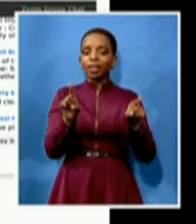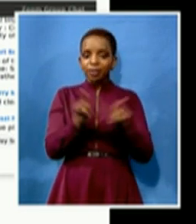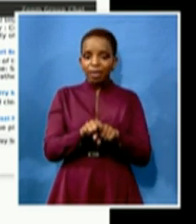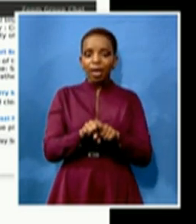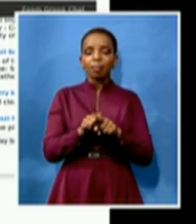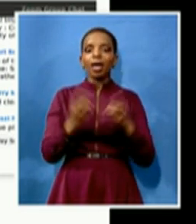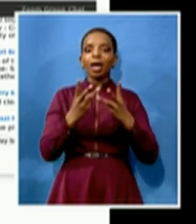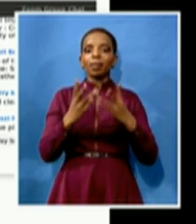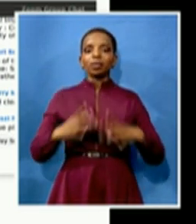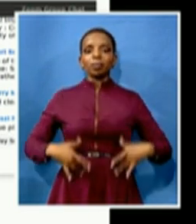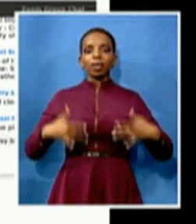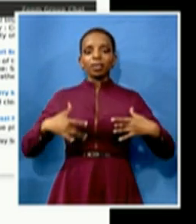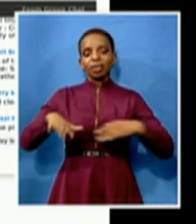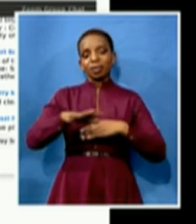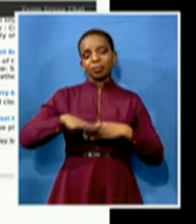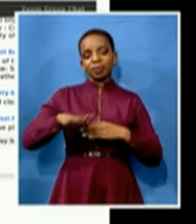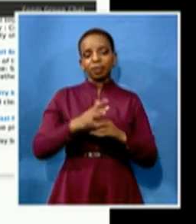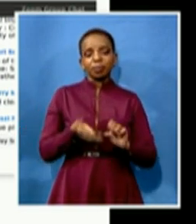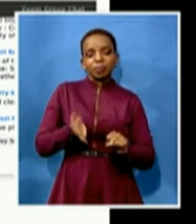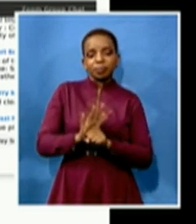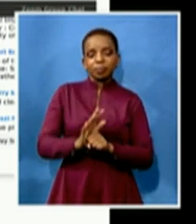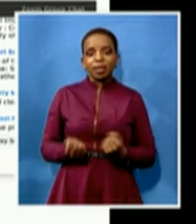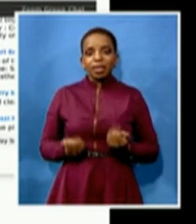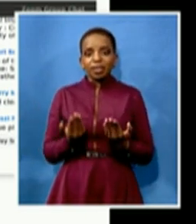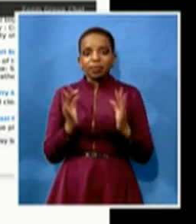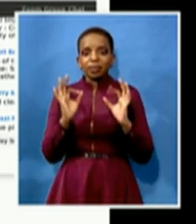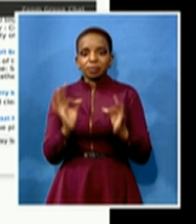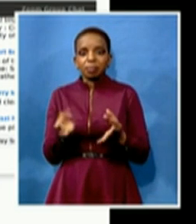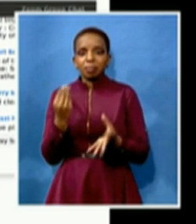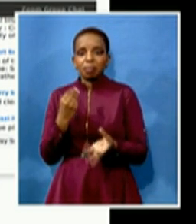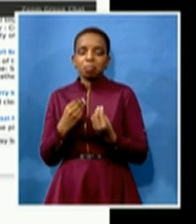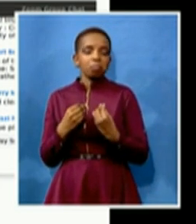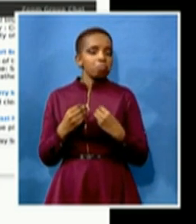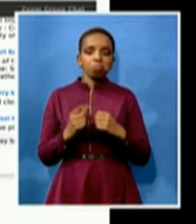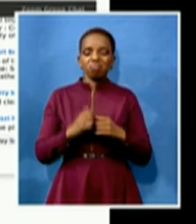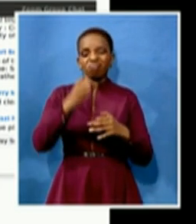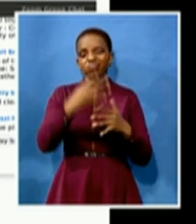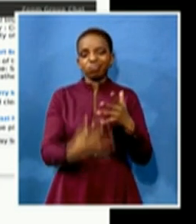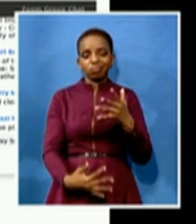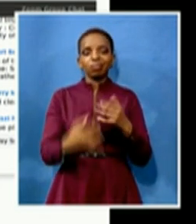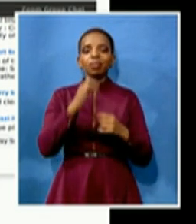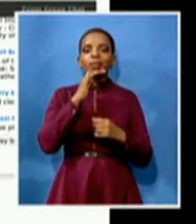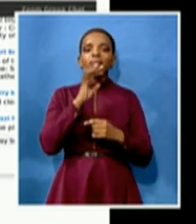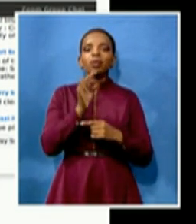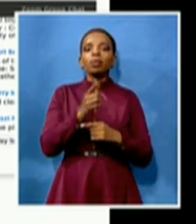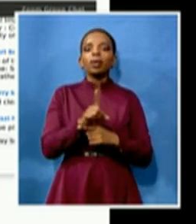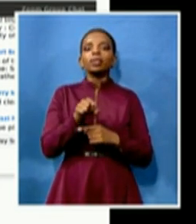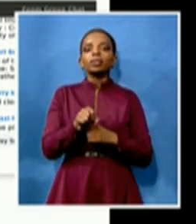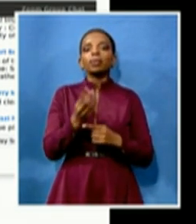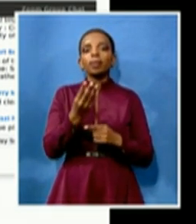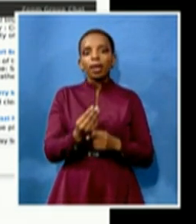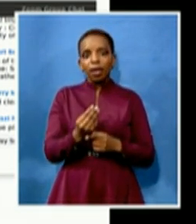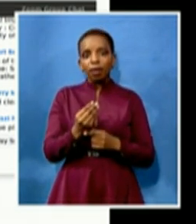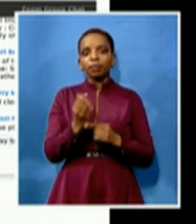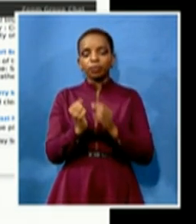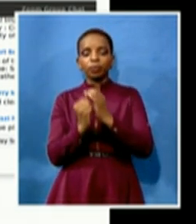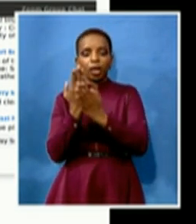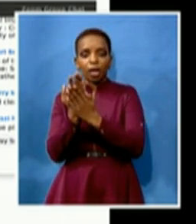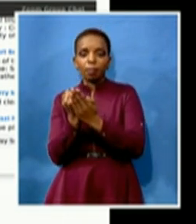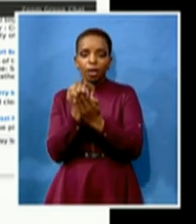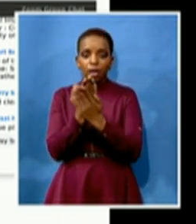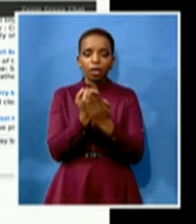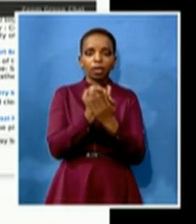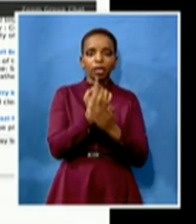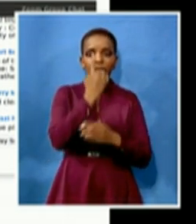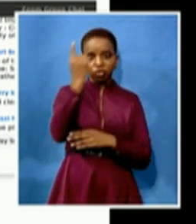those can now be applied at that smaller scale. At each time step, if you're on that SEIR model,